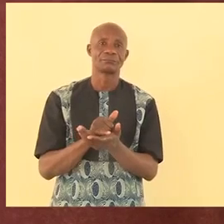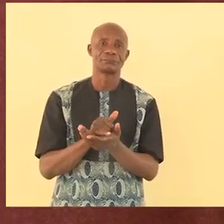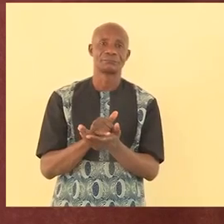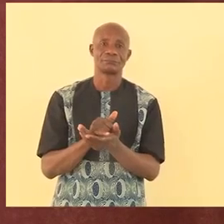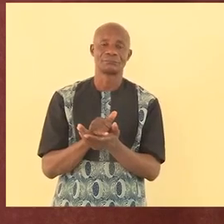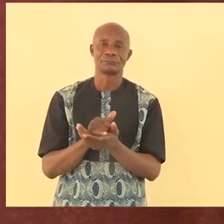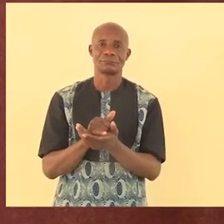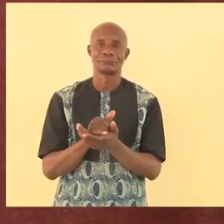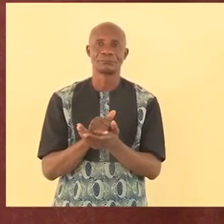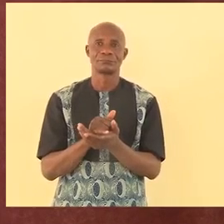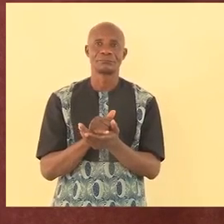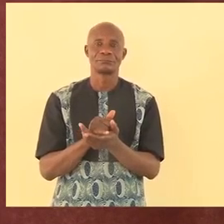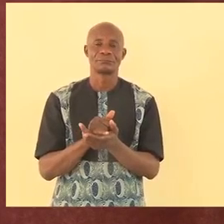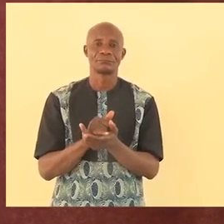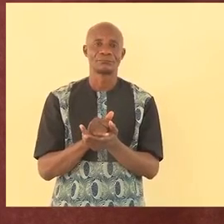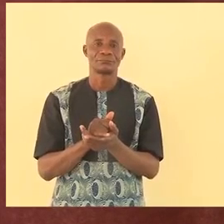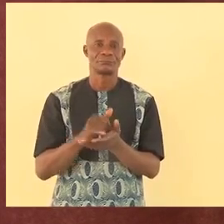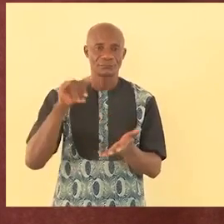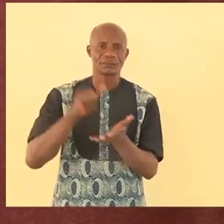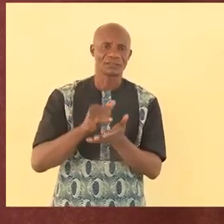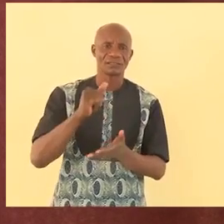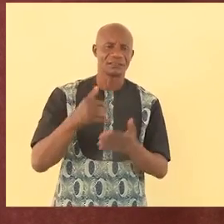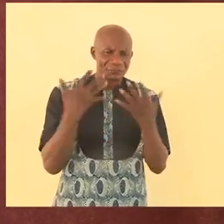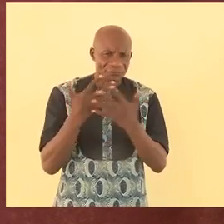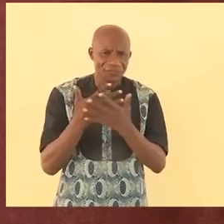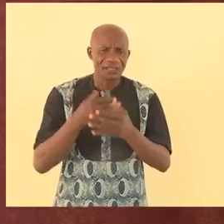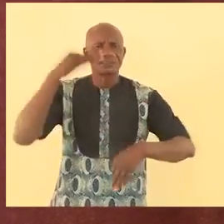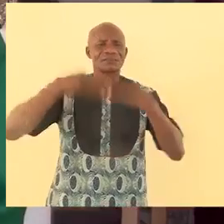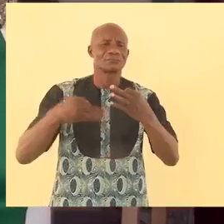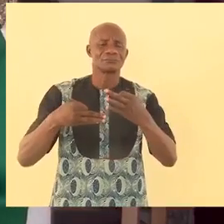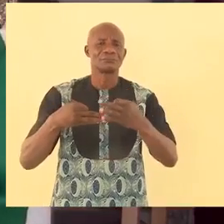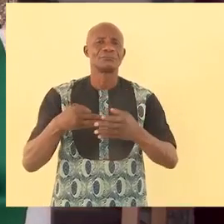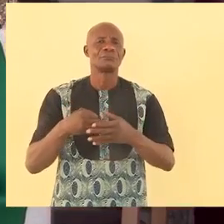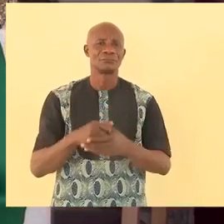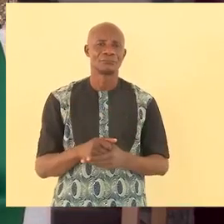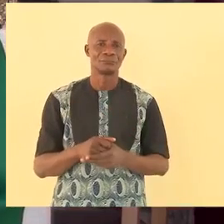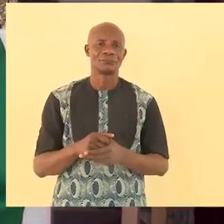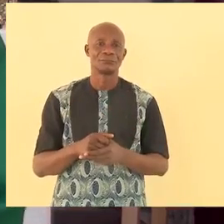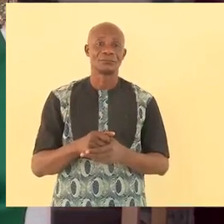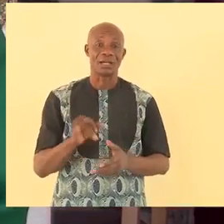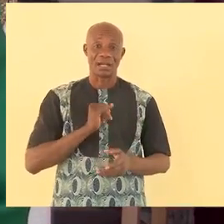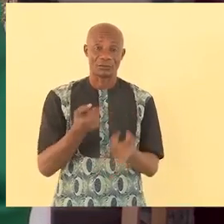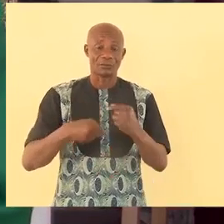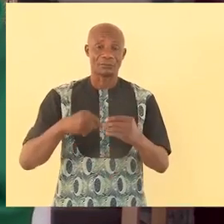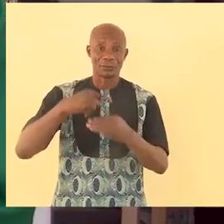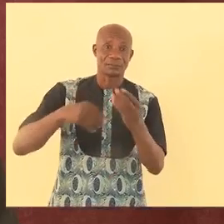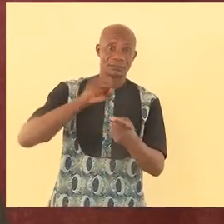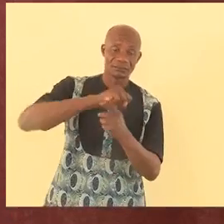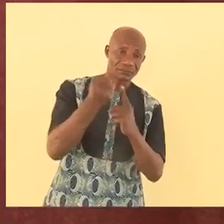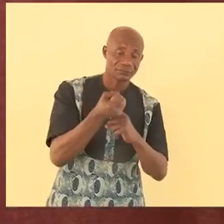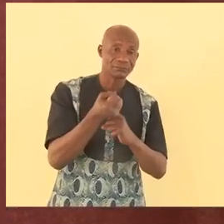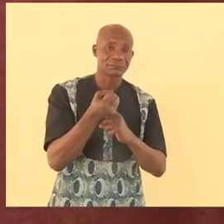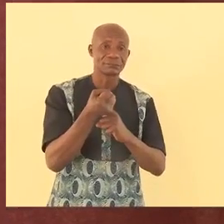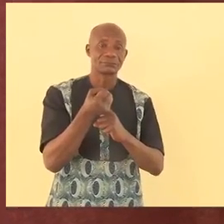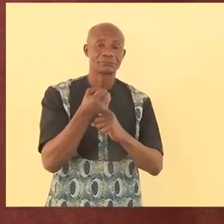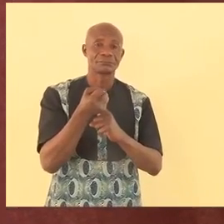Your experience, is that fear justified? Not really, no. I've come across situations where, even in